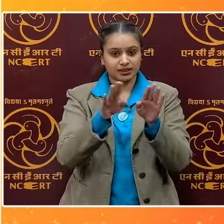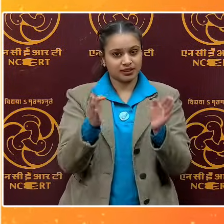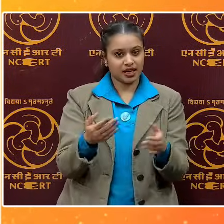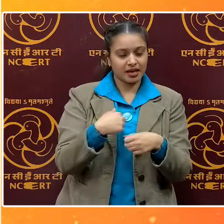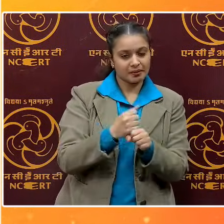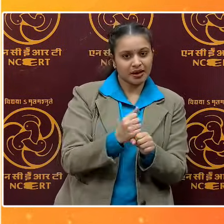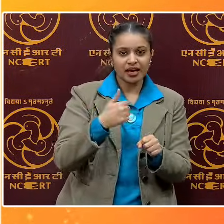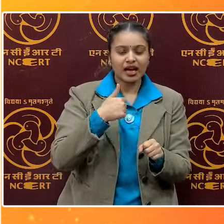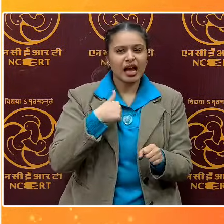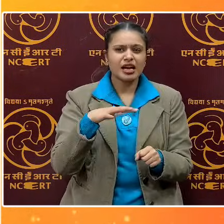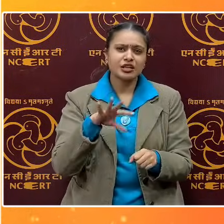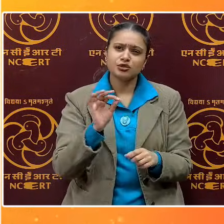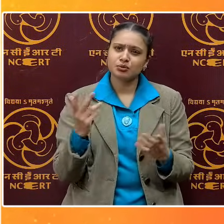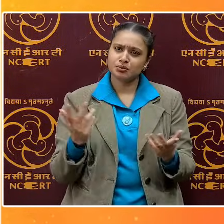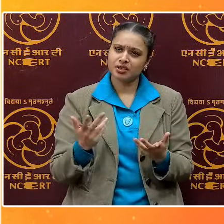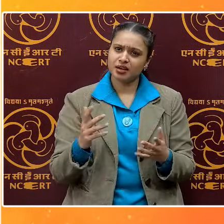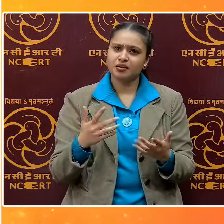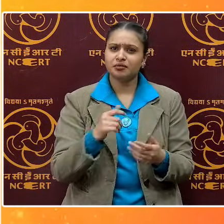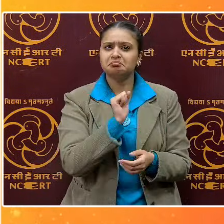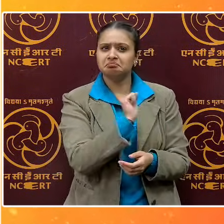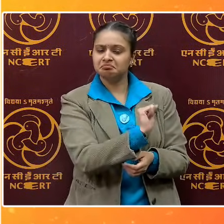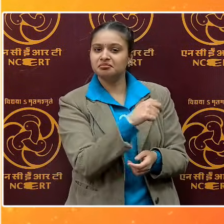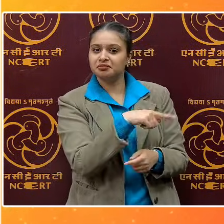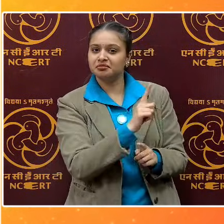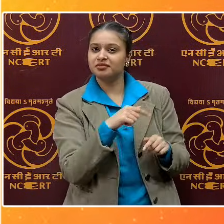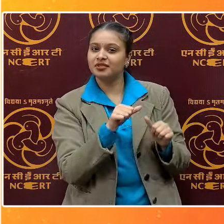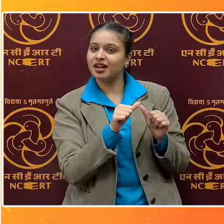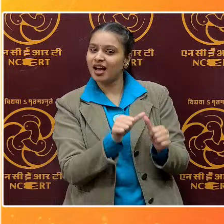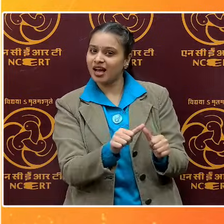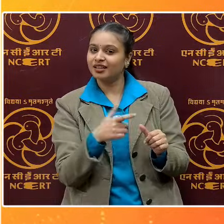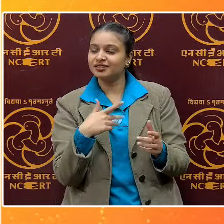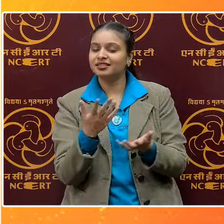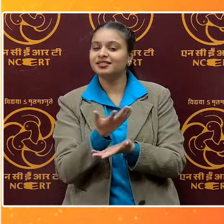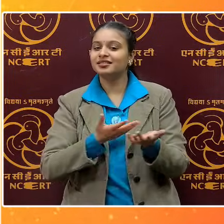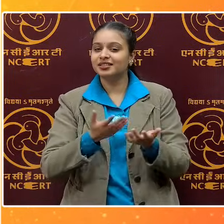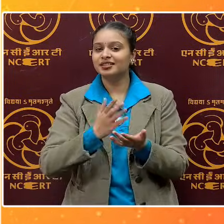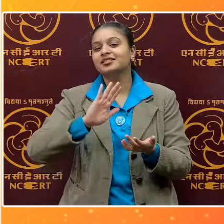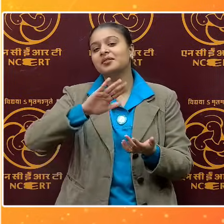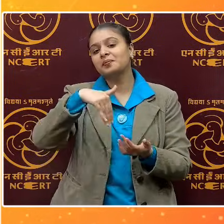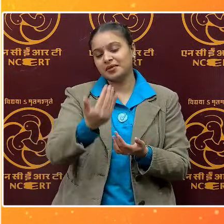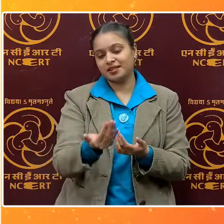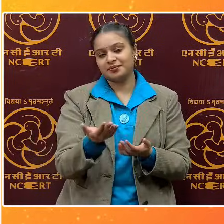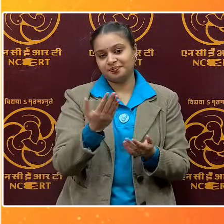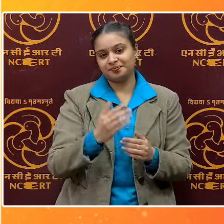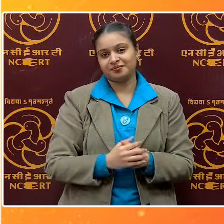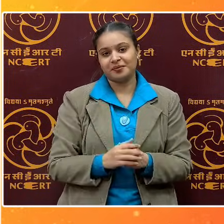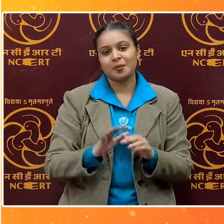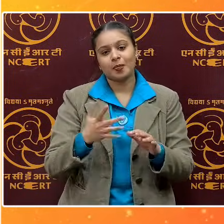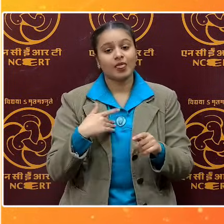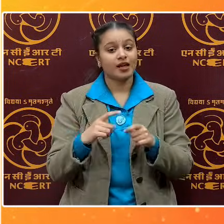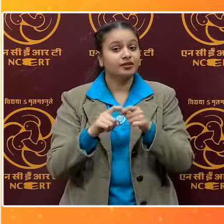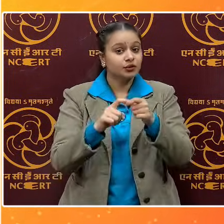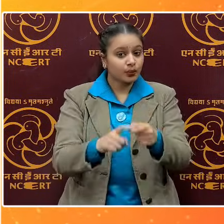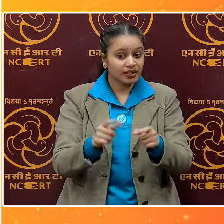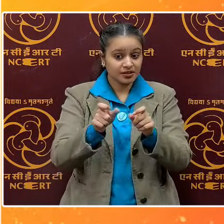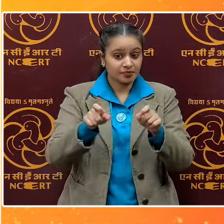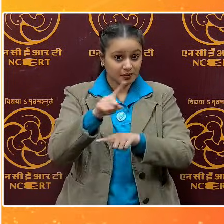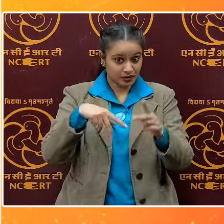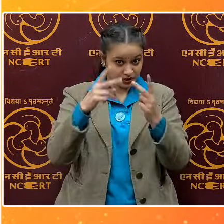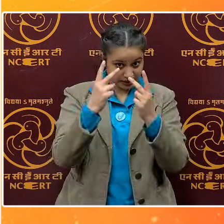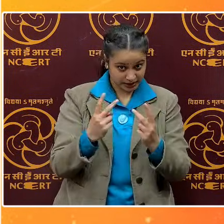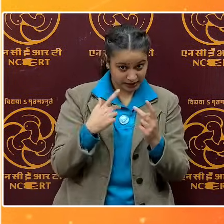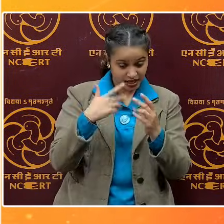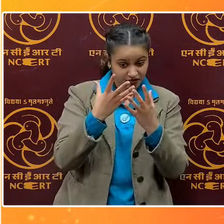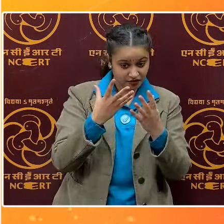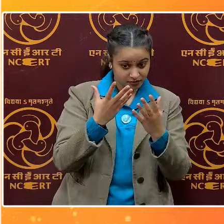what would I keep? And you must also have the answer. We'll be discussing it later on. And let's pose this question to our viewers and learners as